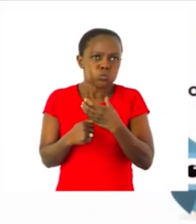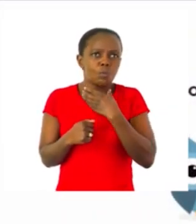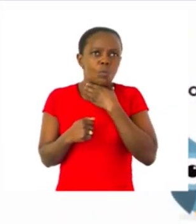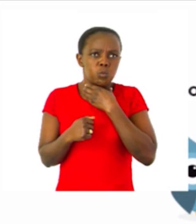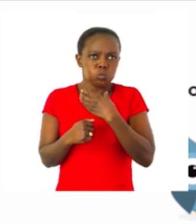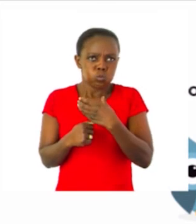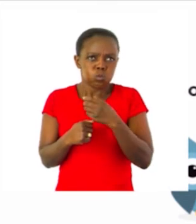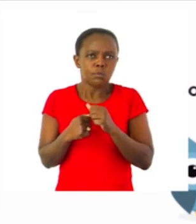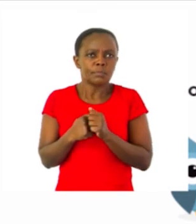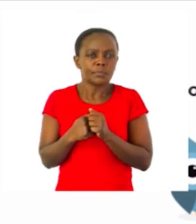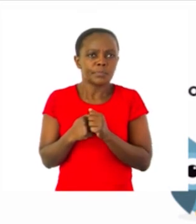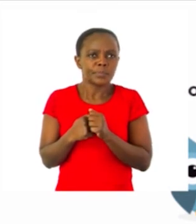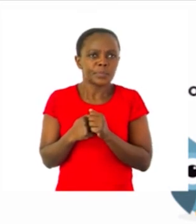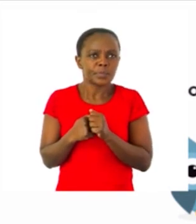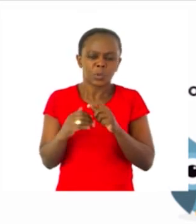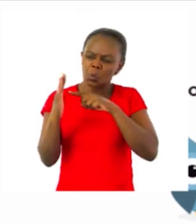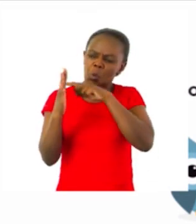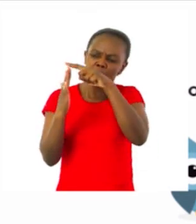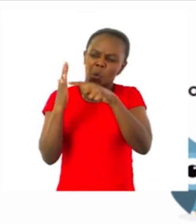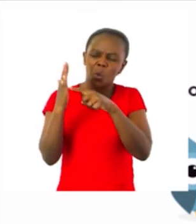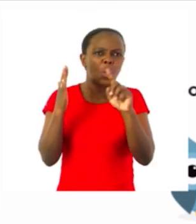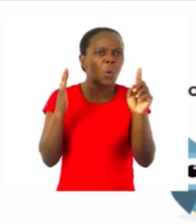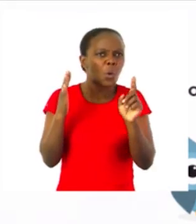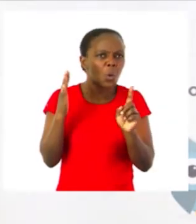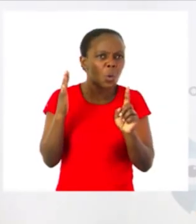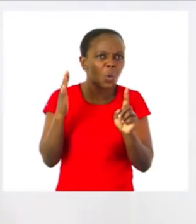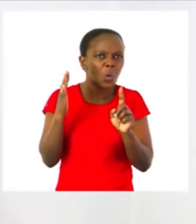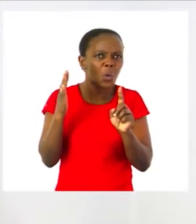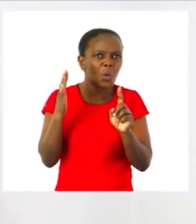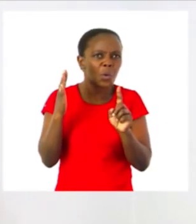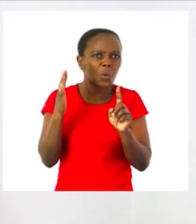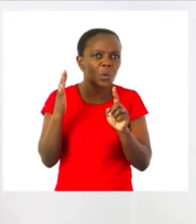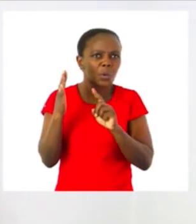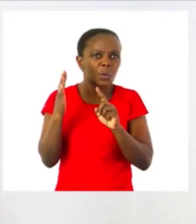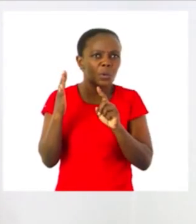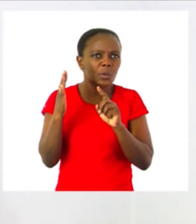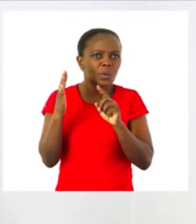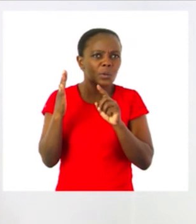is a frog. Let's complete the word frog.